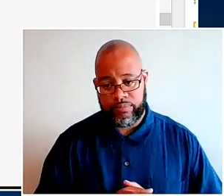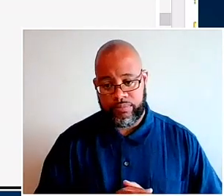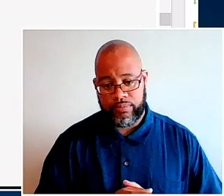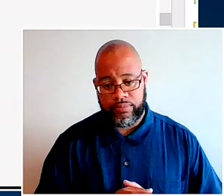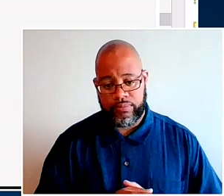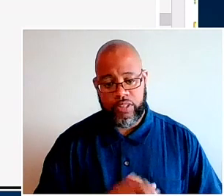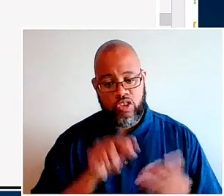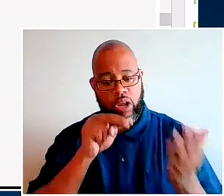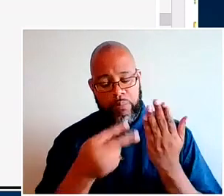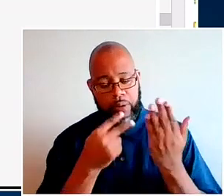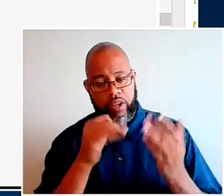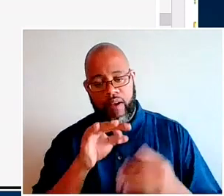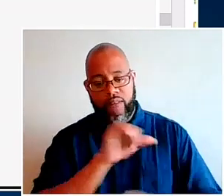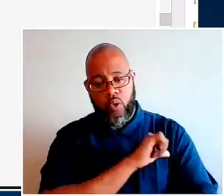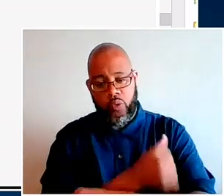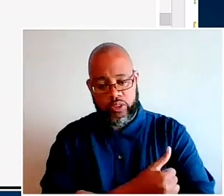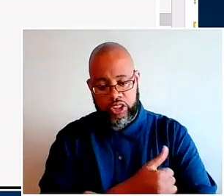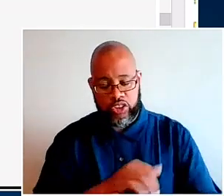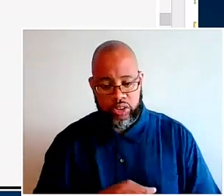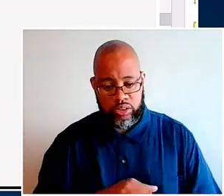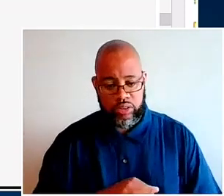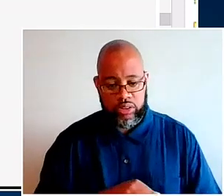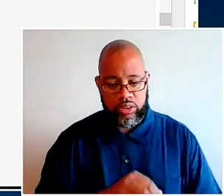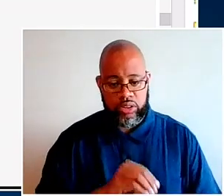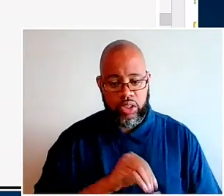transparency of authorizations students are signing.